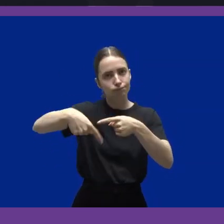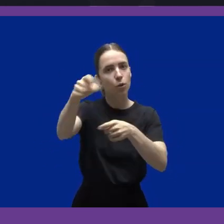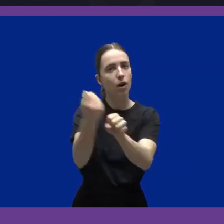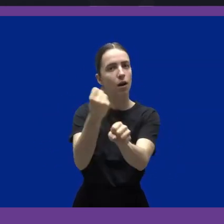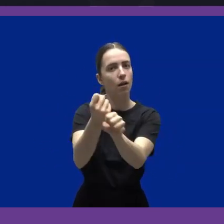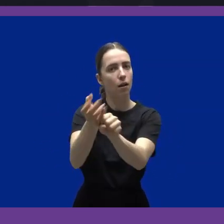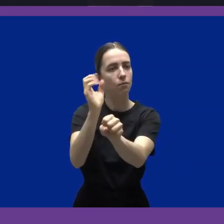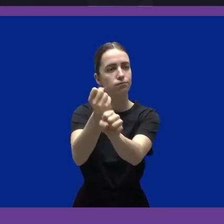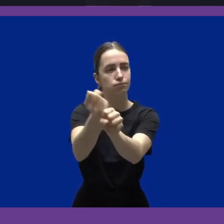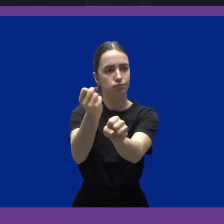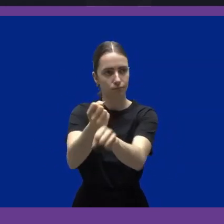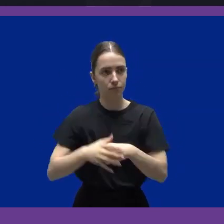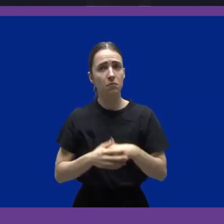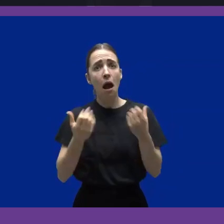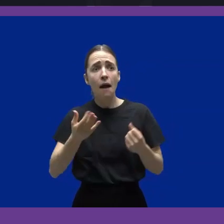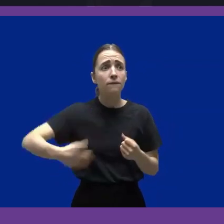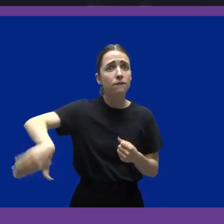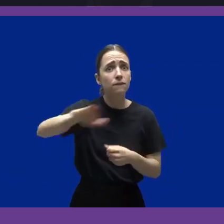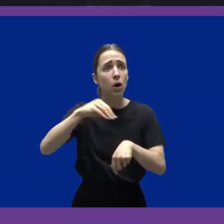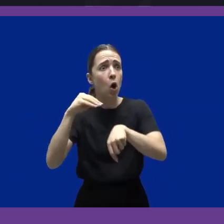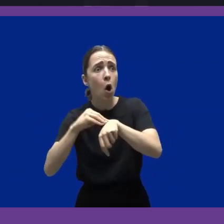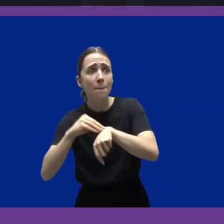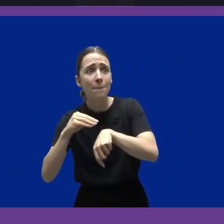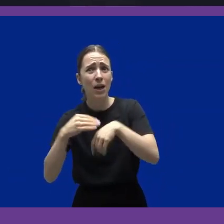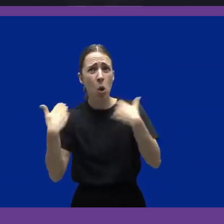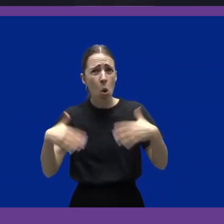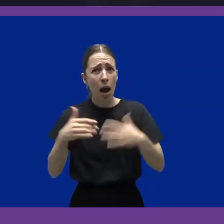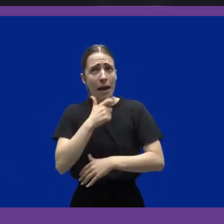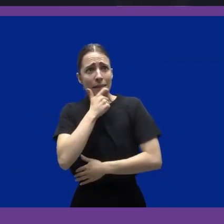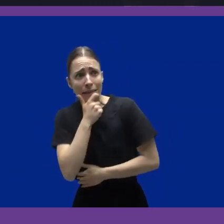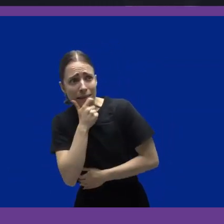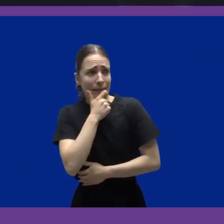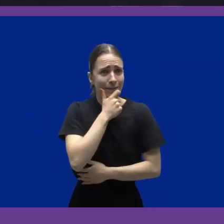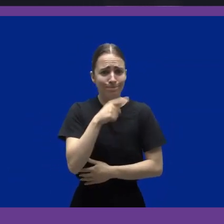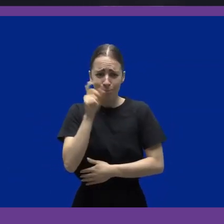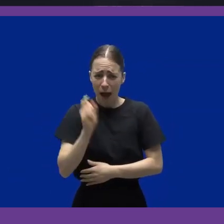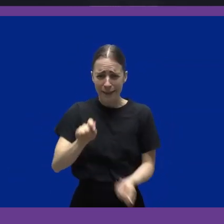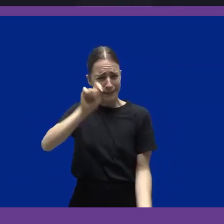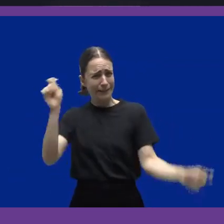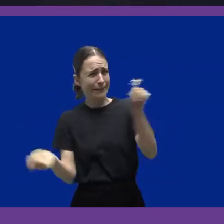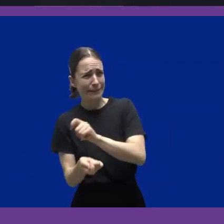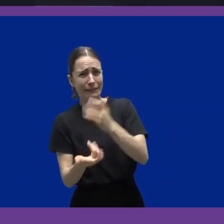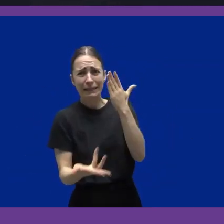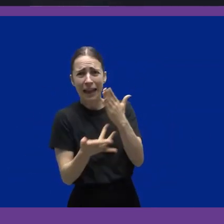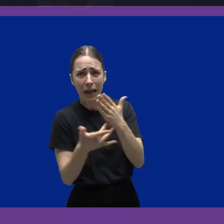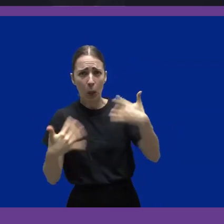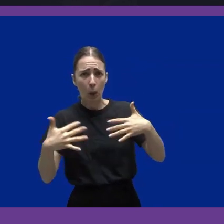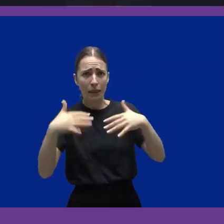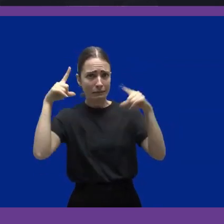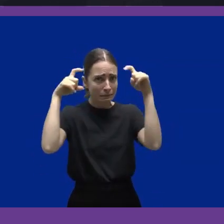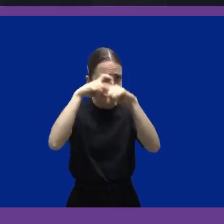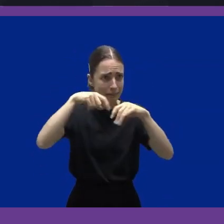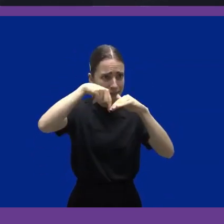strong comment, the publication could take place in 2026, in February 2026. But if a formal vote is needed, we could be